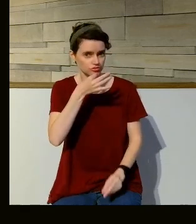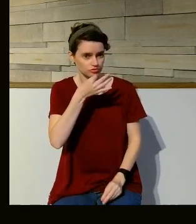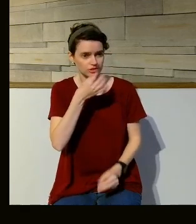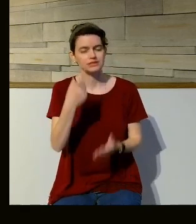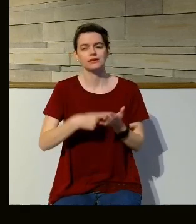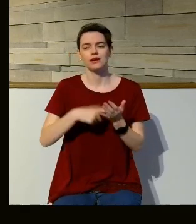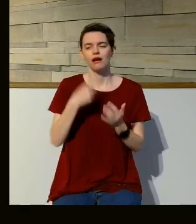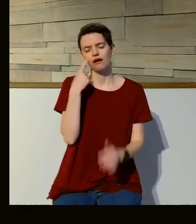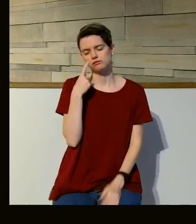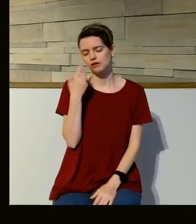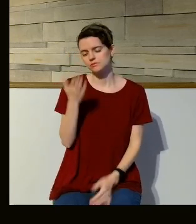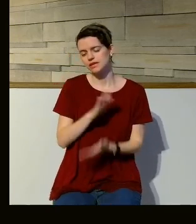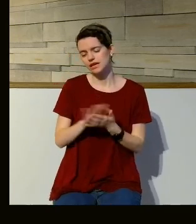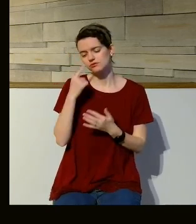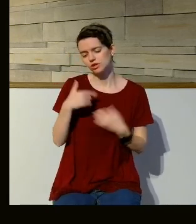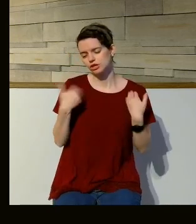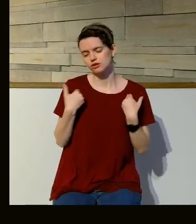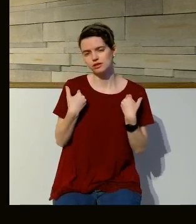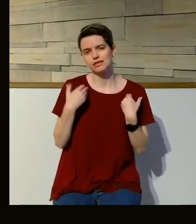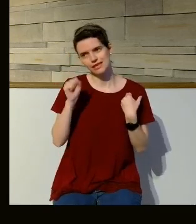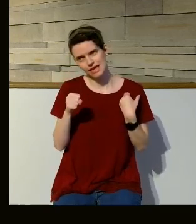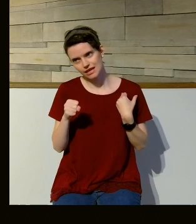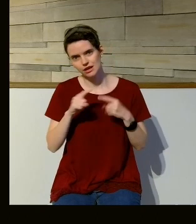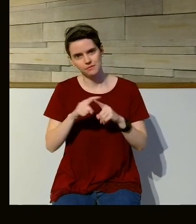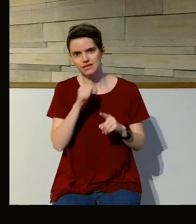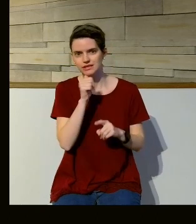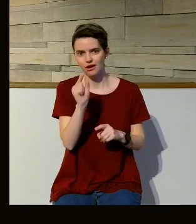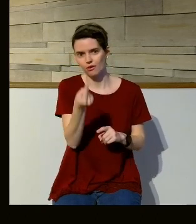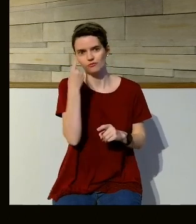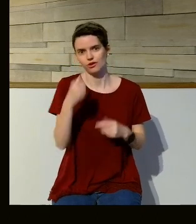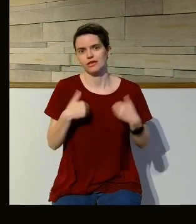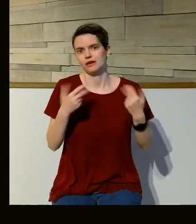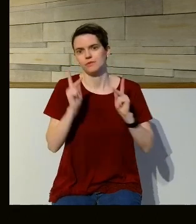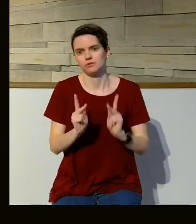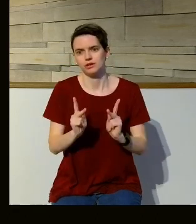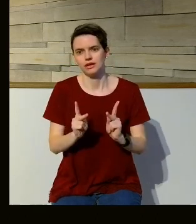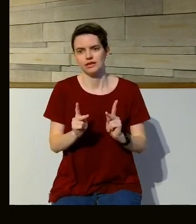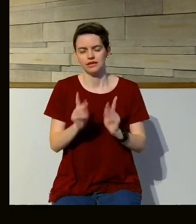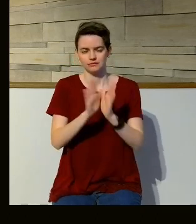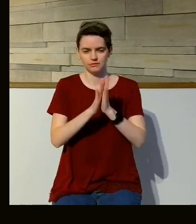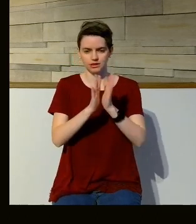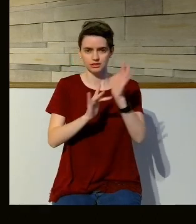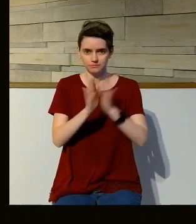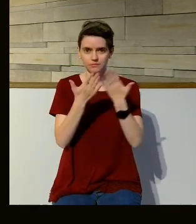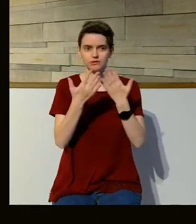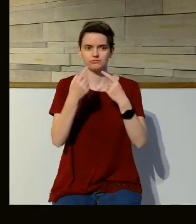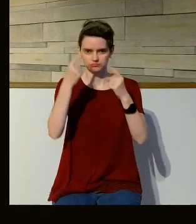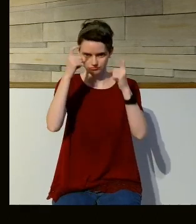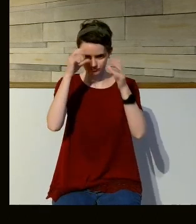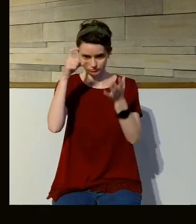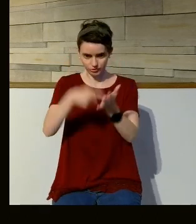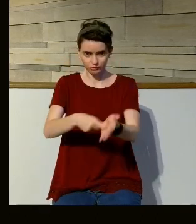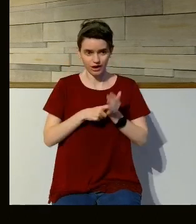sometimes people tend to assume, oh, this will be nice for the youth. It will, but it's not a young thing for young people. It is a biblical mandate to any and every